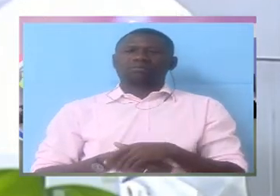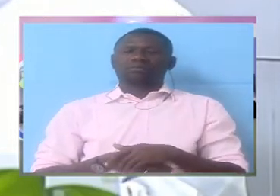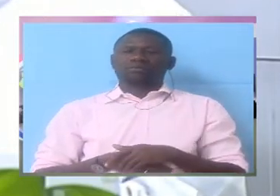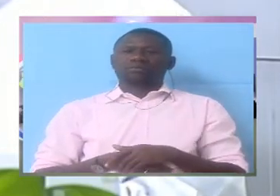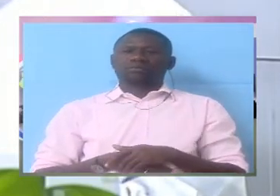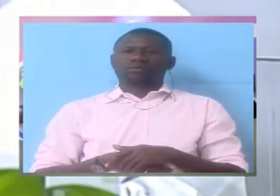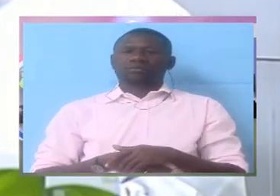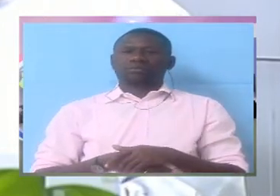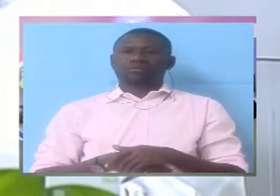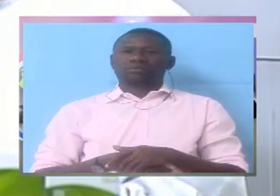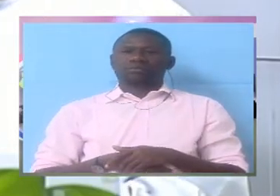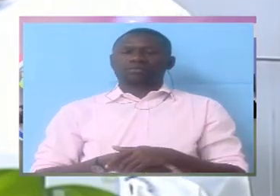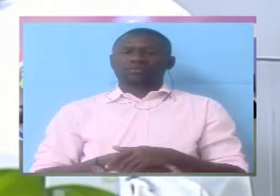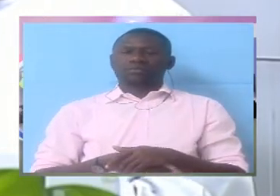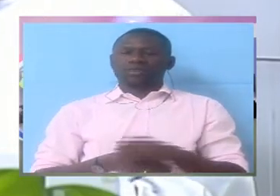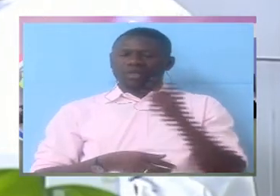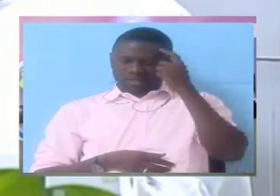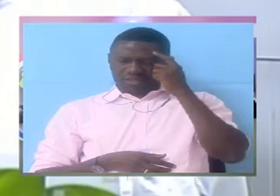think it's before you there.